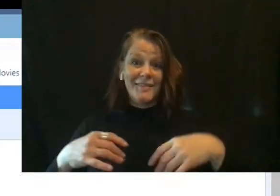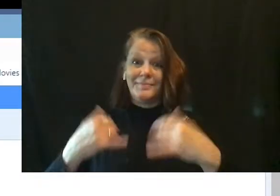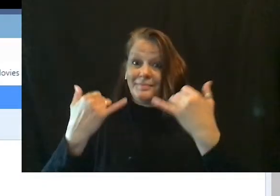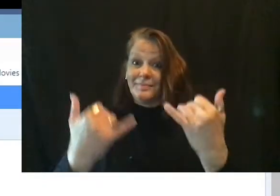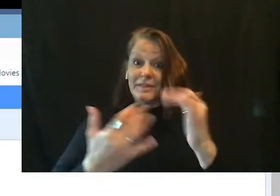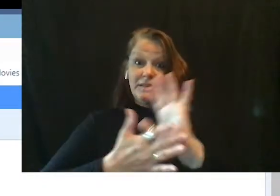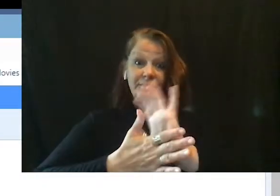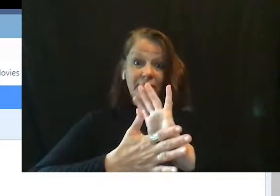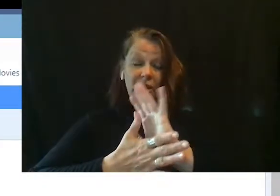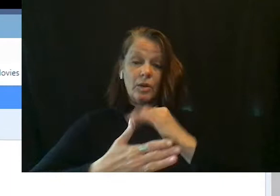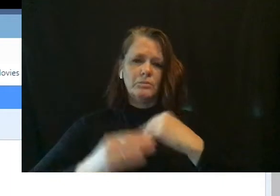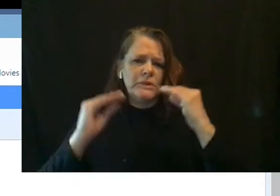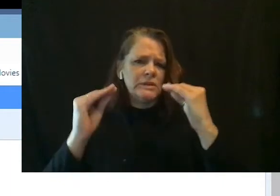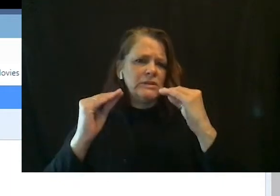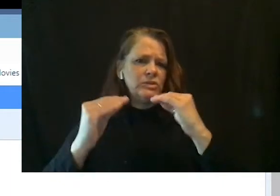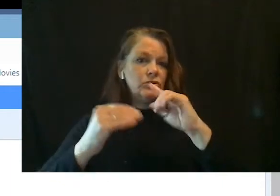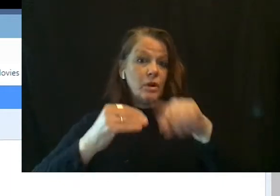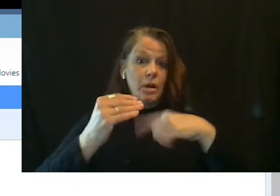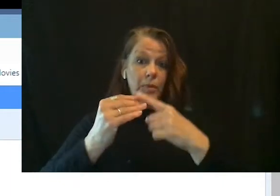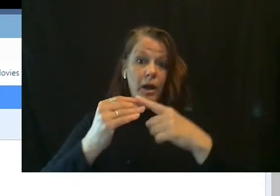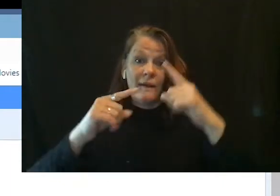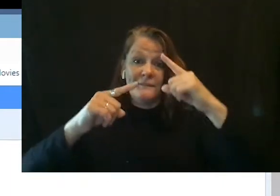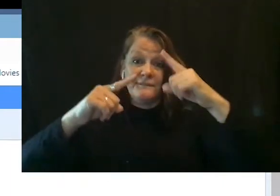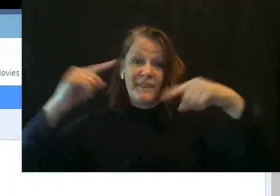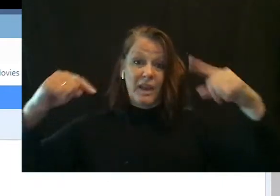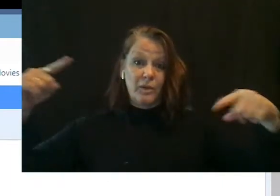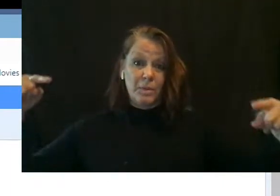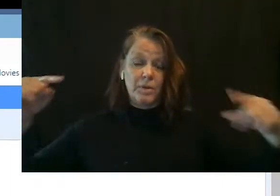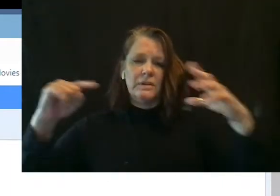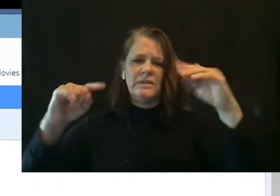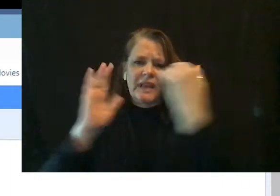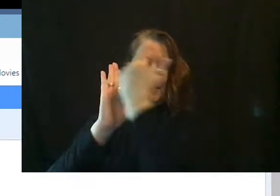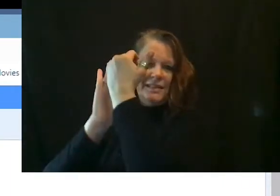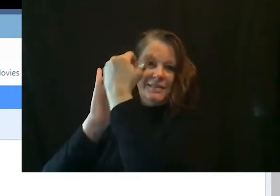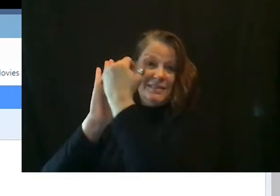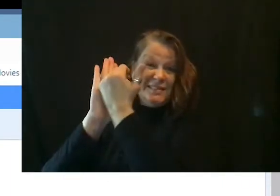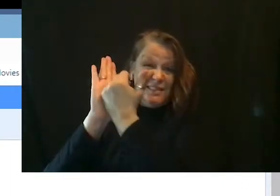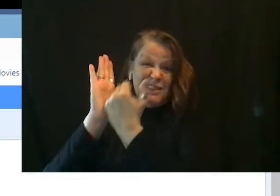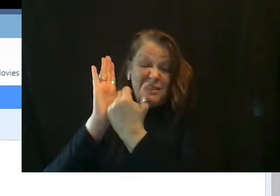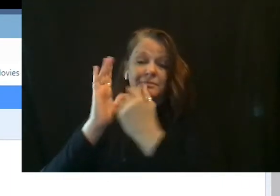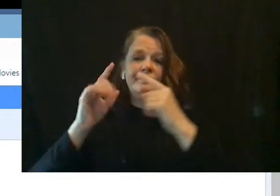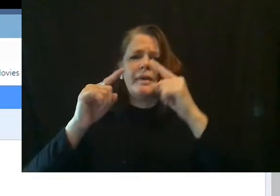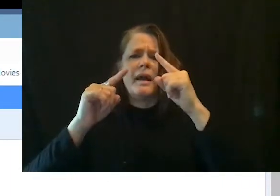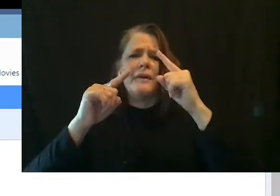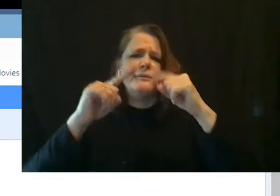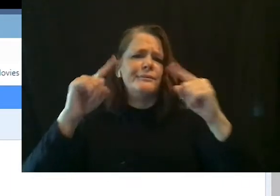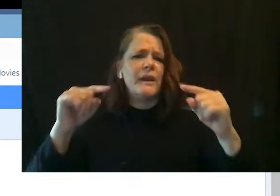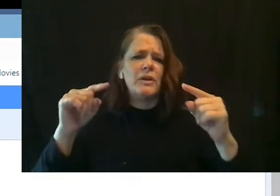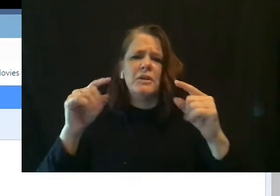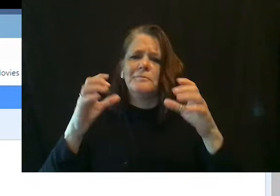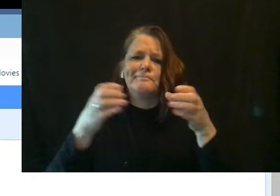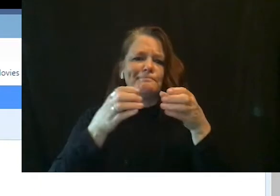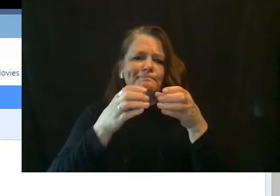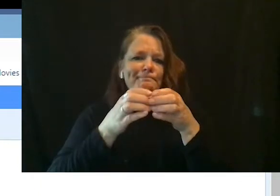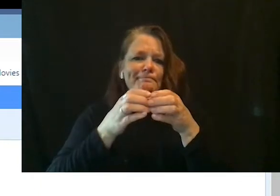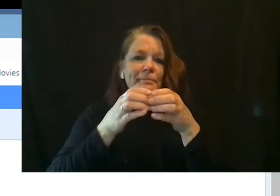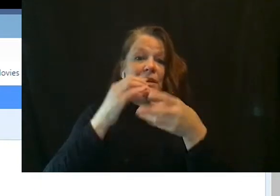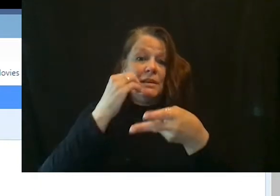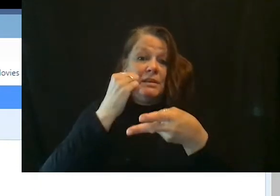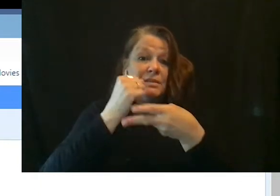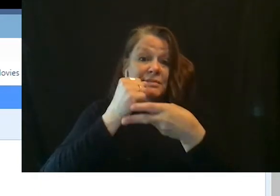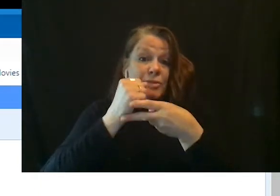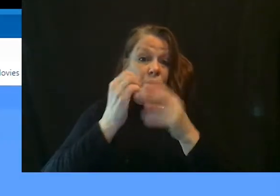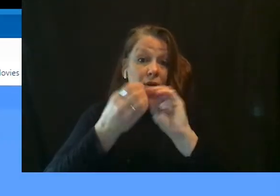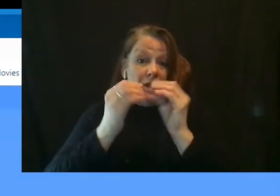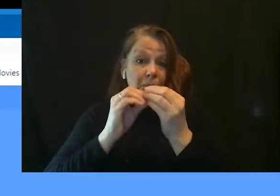Hi guys, for this video I'm going to teach you about variables and list. So a variable is just a container that you can store numbers in. So let's